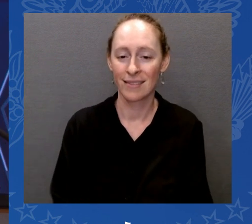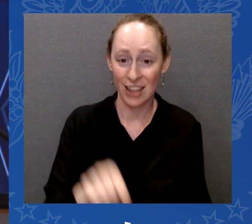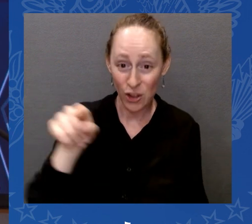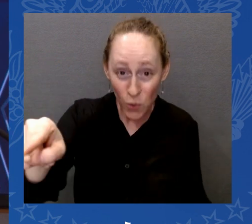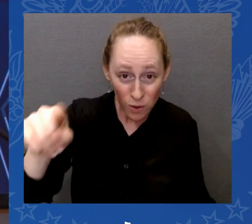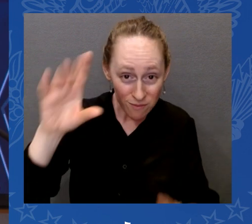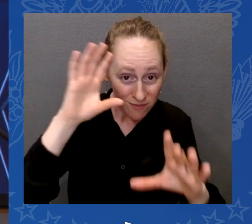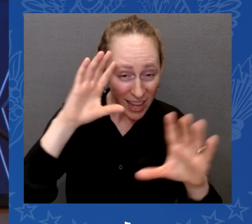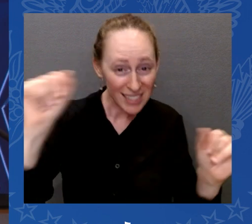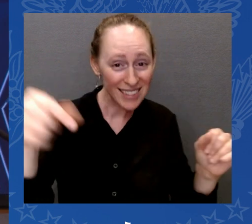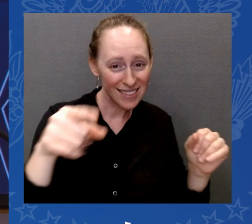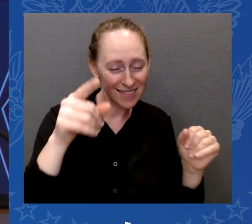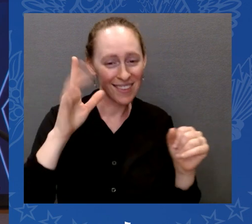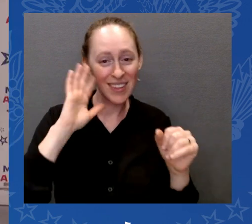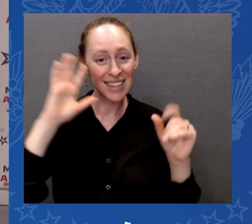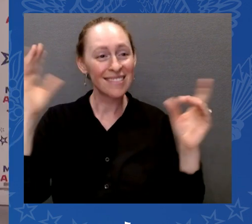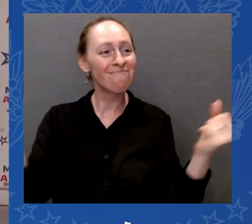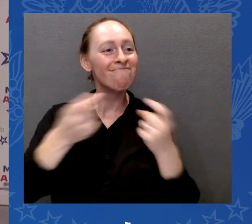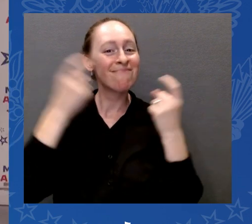did.